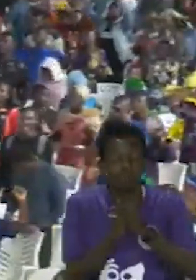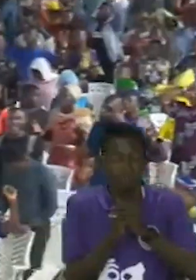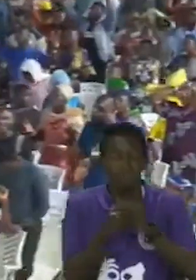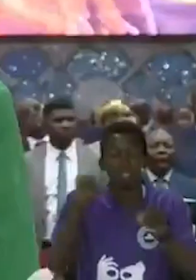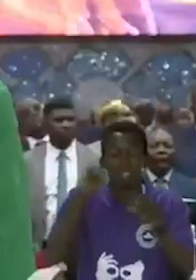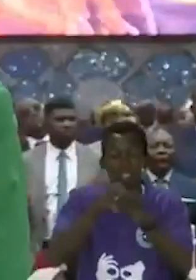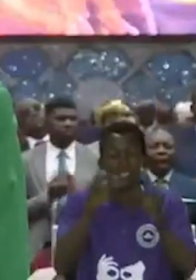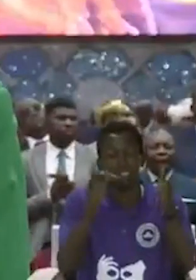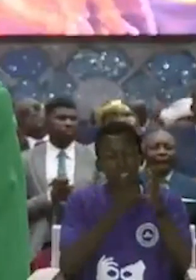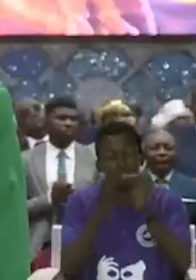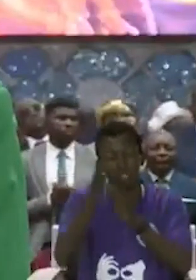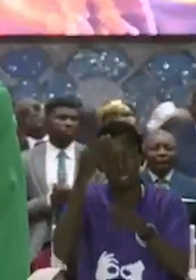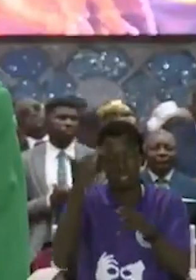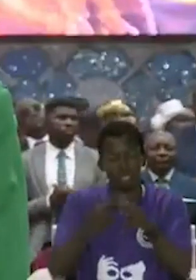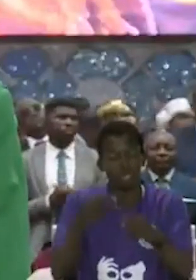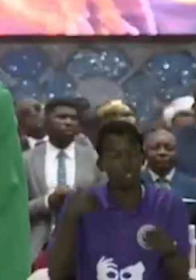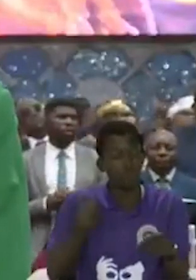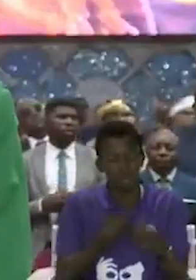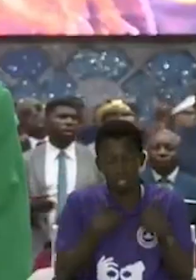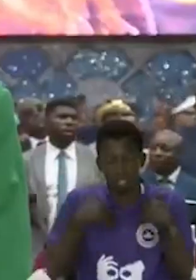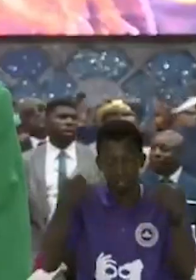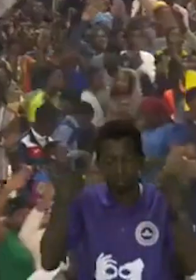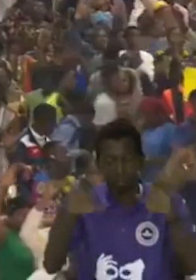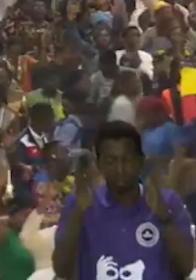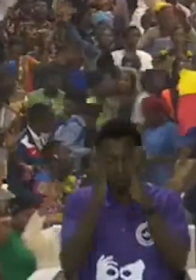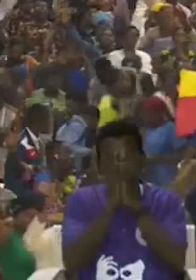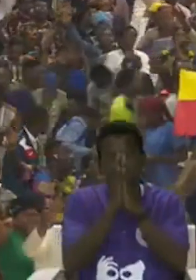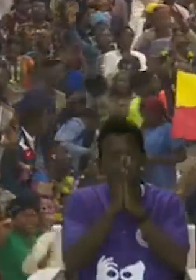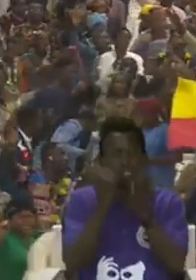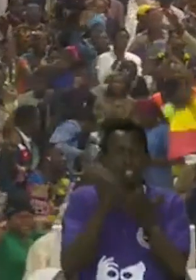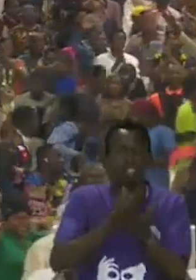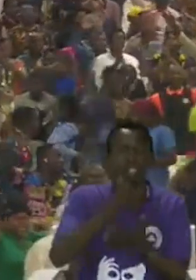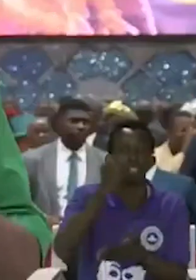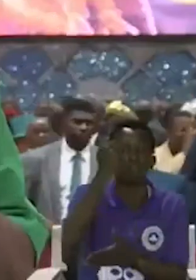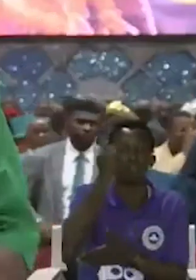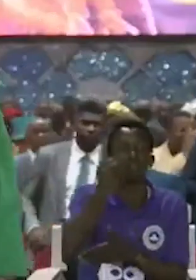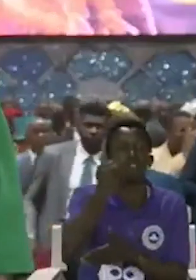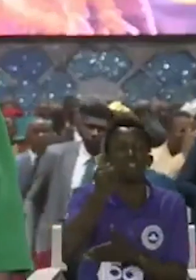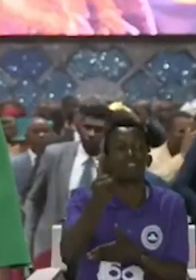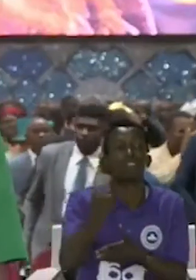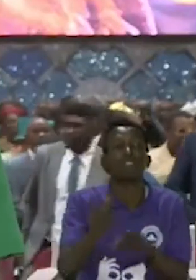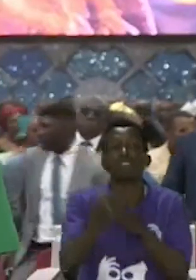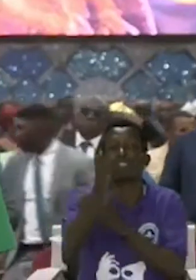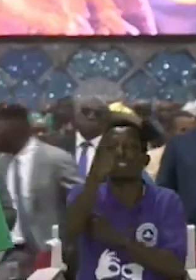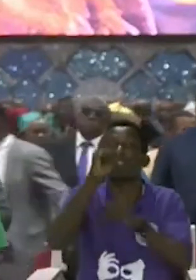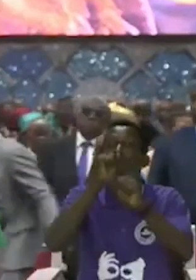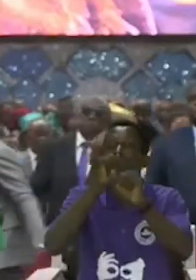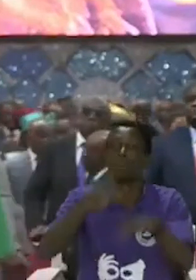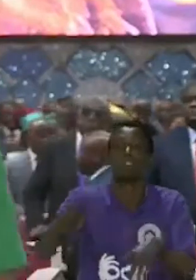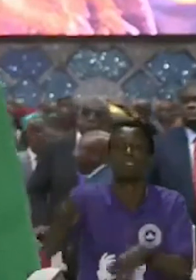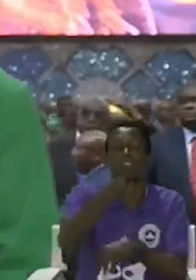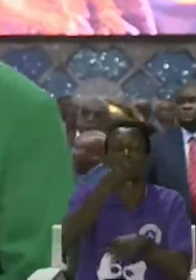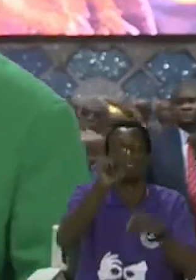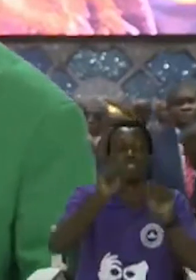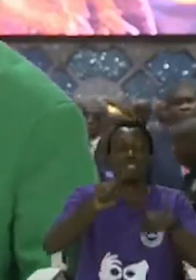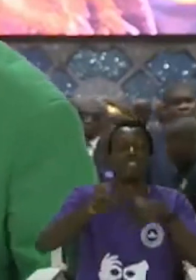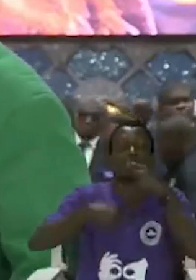In Jesus' mighty name we have prayed. God bless you. You can go in peace.